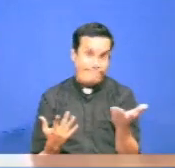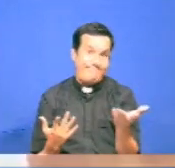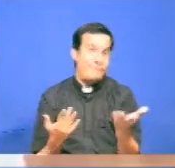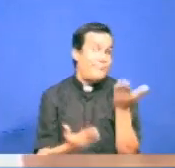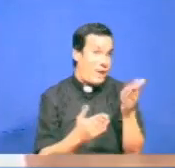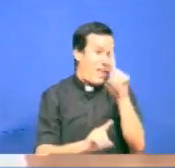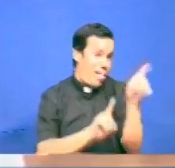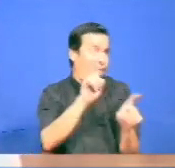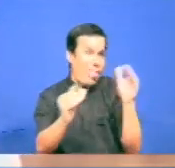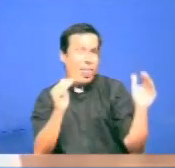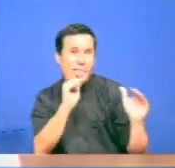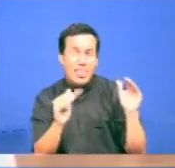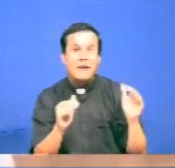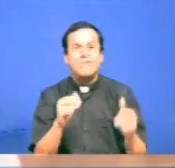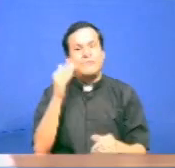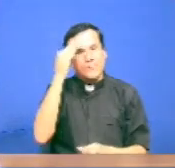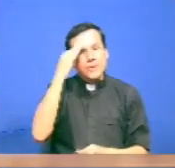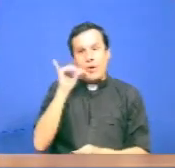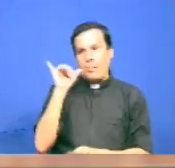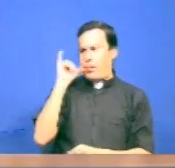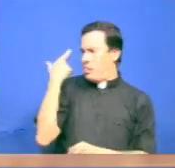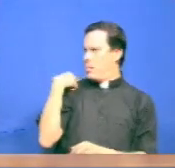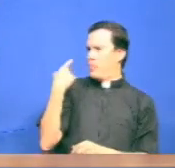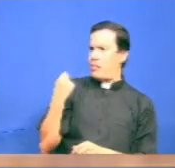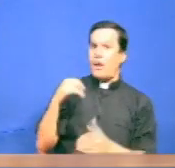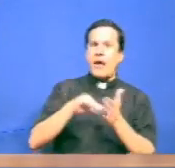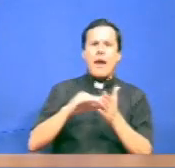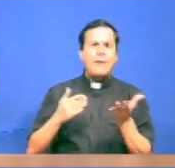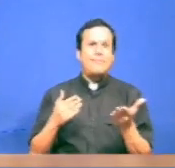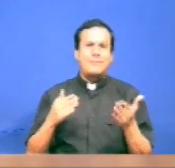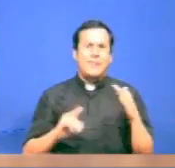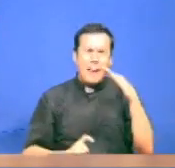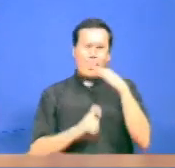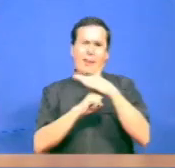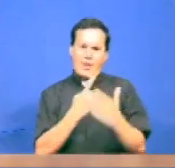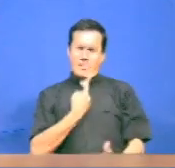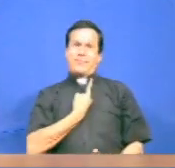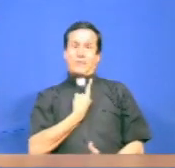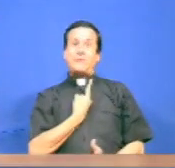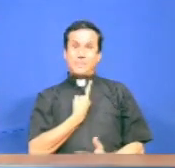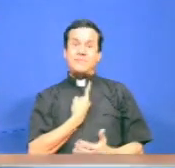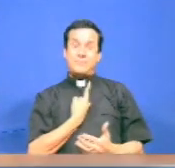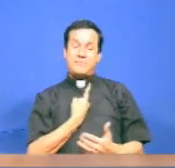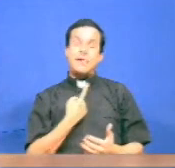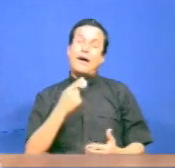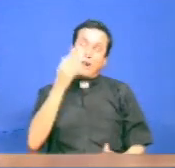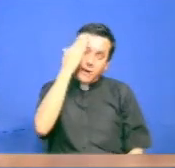we are told we have more few days of lockdown. And this is for our good, I understand. Therefore, my